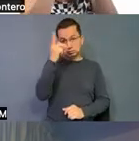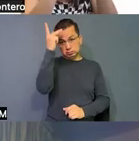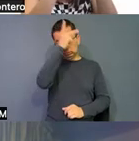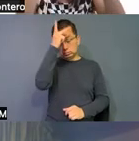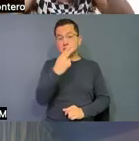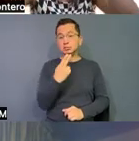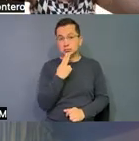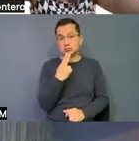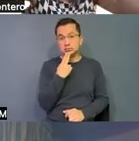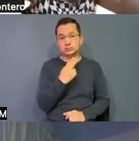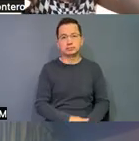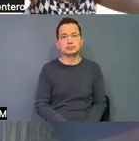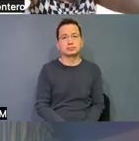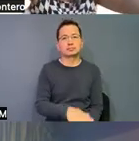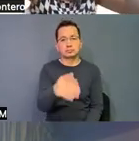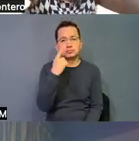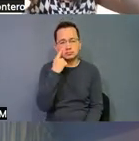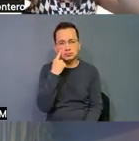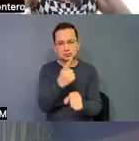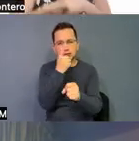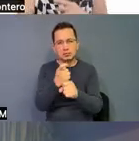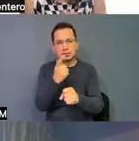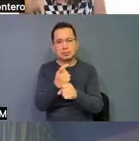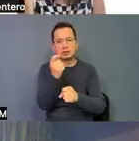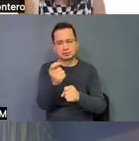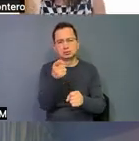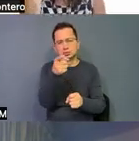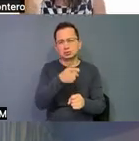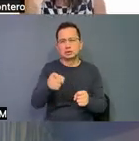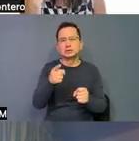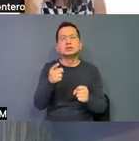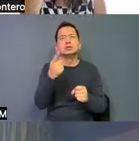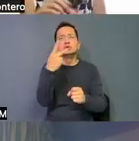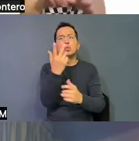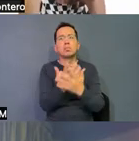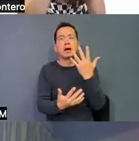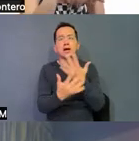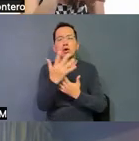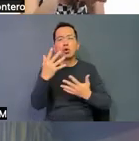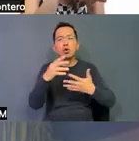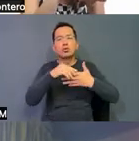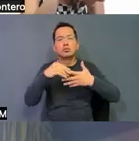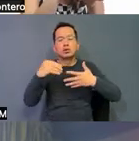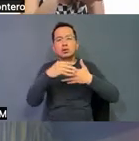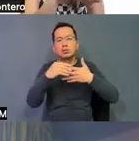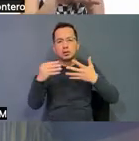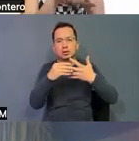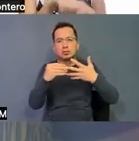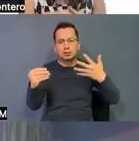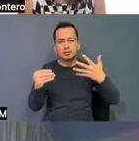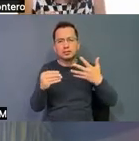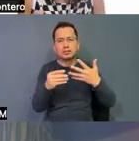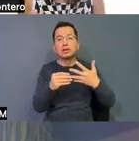just holding our fingers like this. And every time we hear the bell chime, we're going to switch to the next